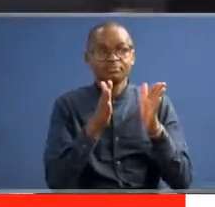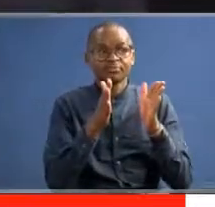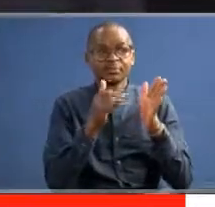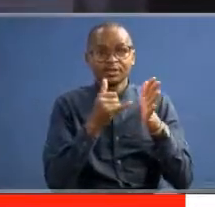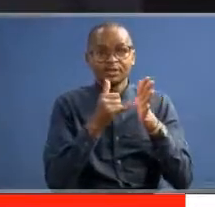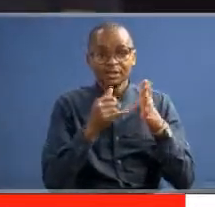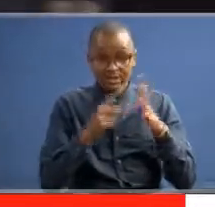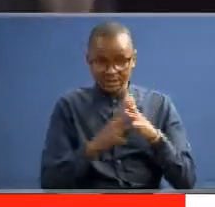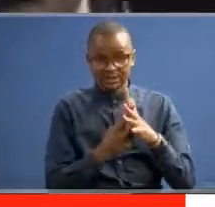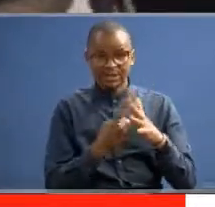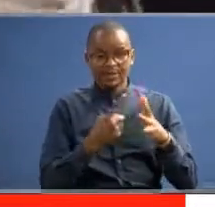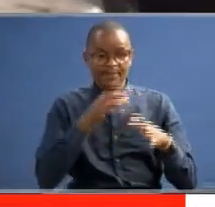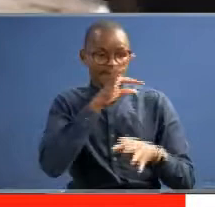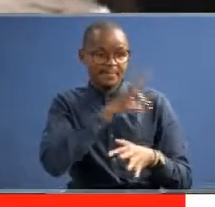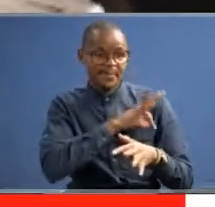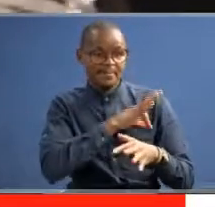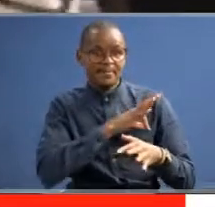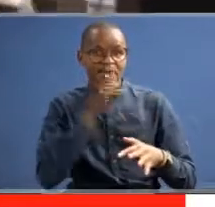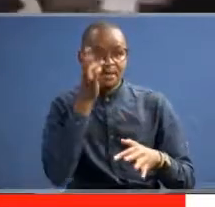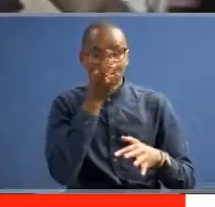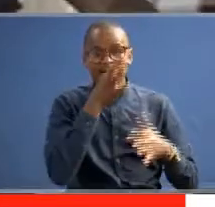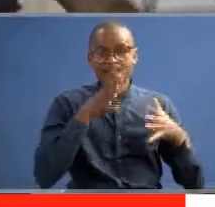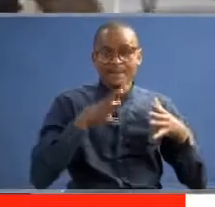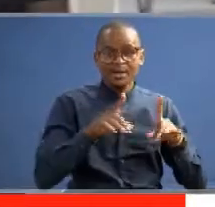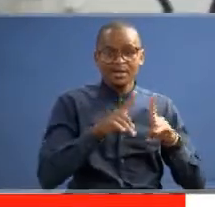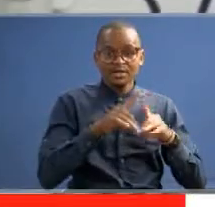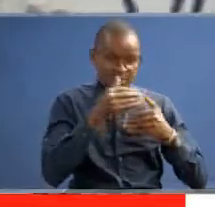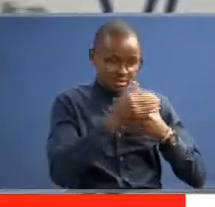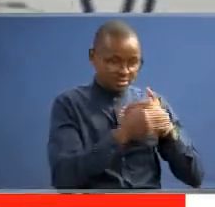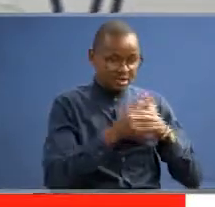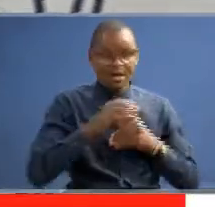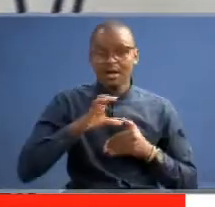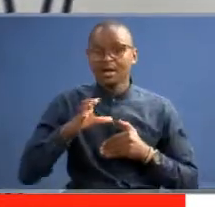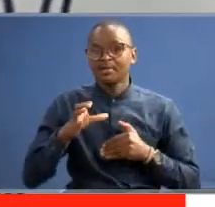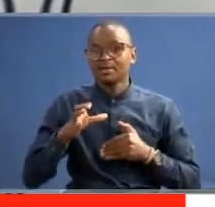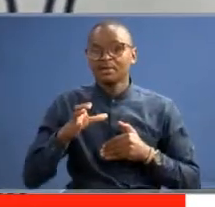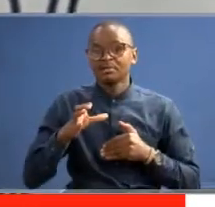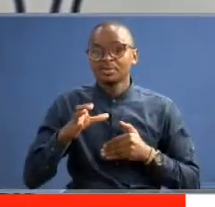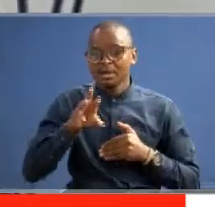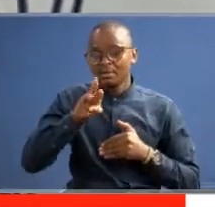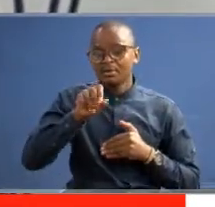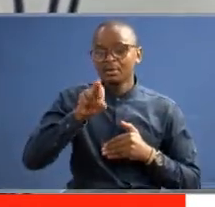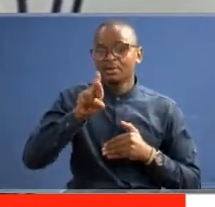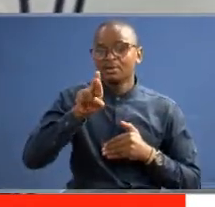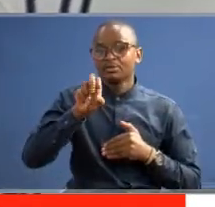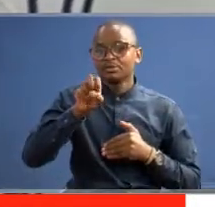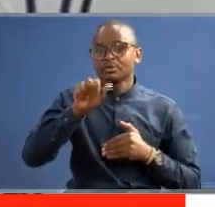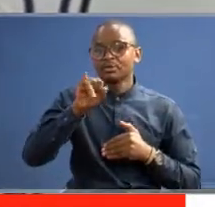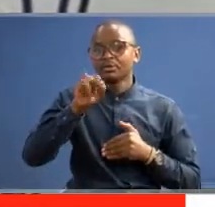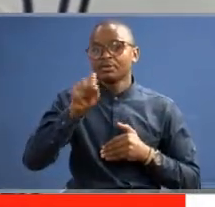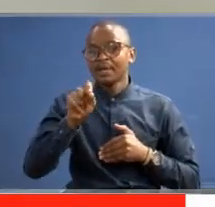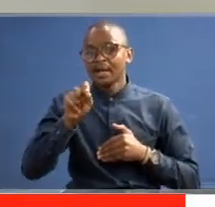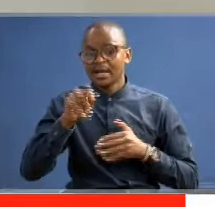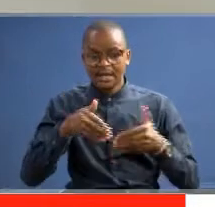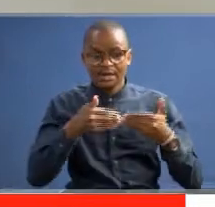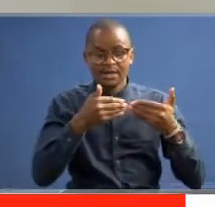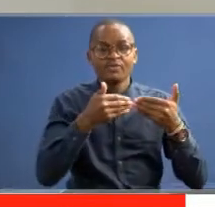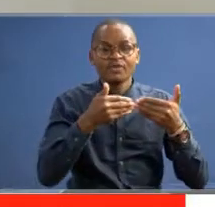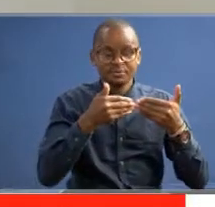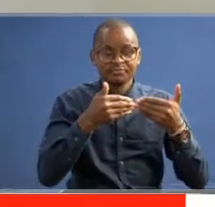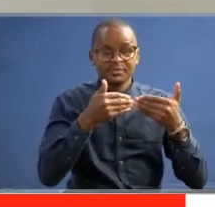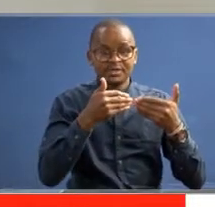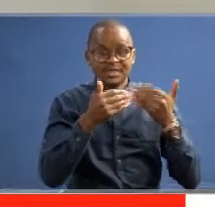Its launch is set to benefit Nyeri residents as well as the neighboring counties as far as Marsabit in offering tertiary health care